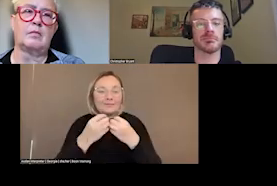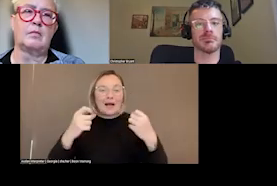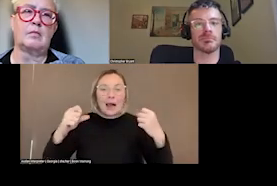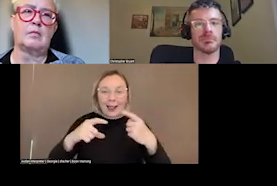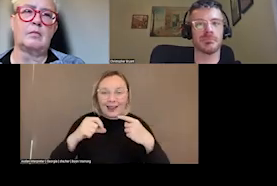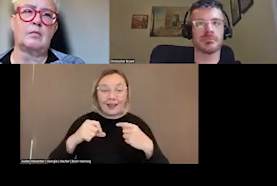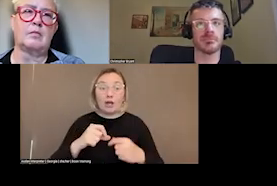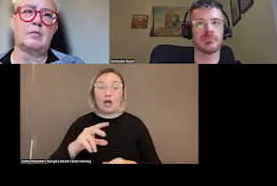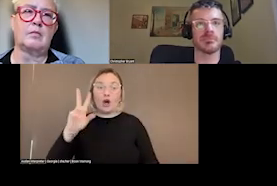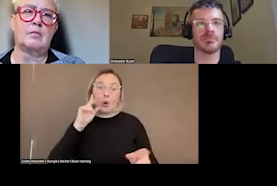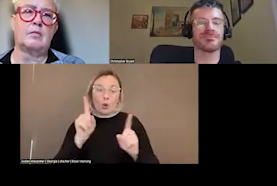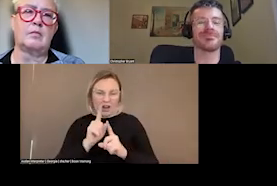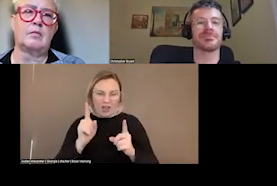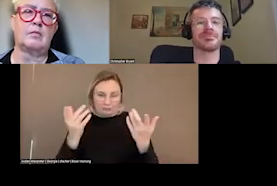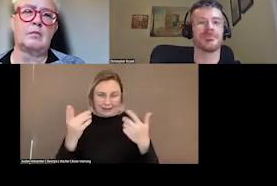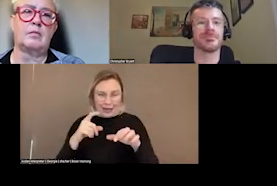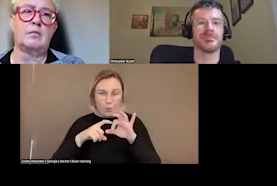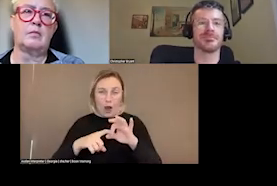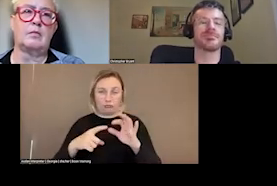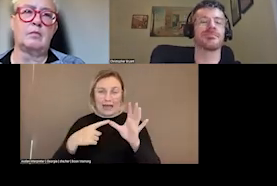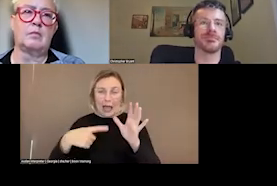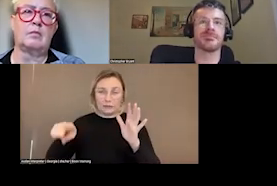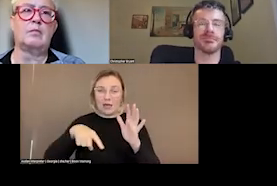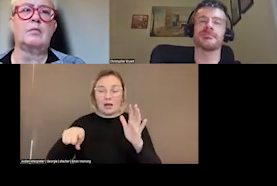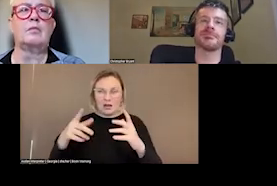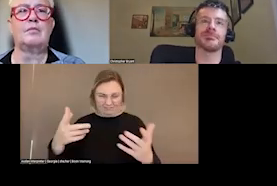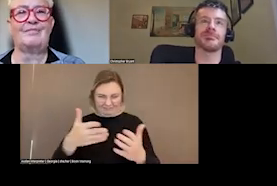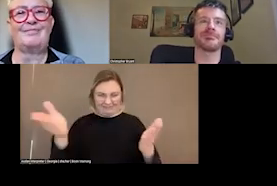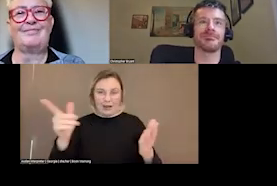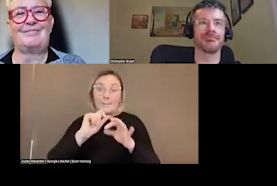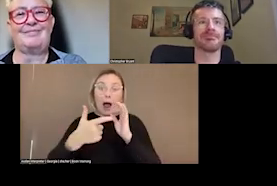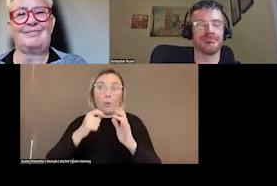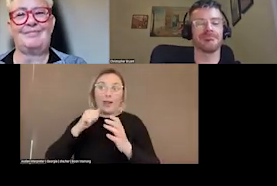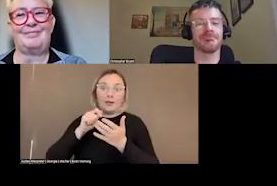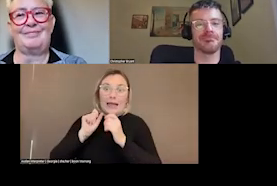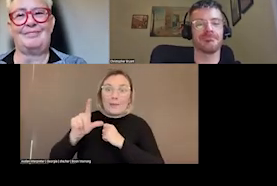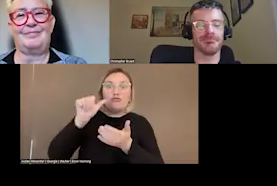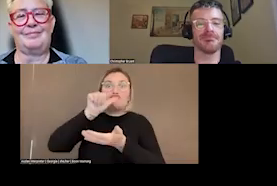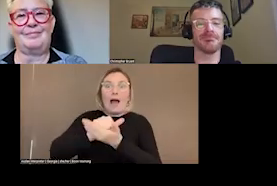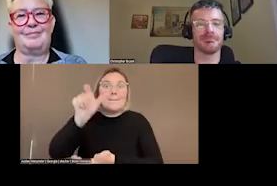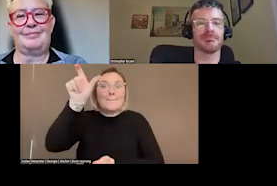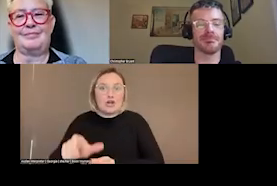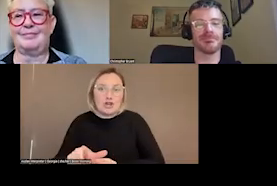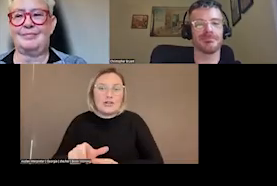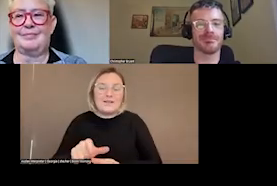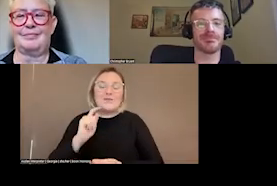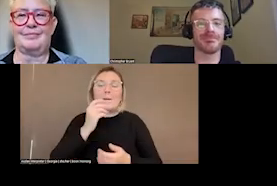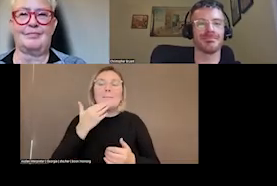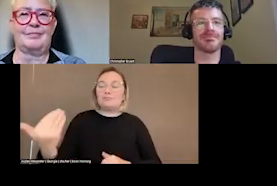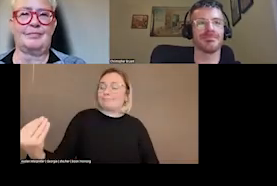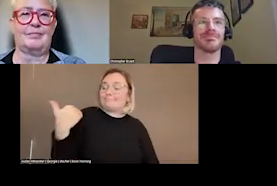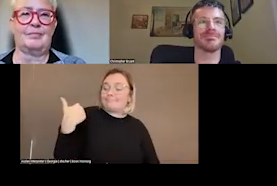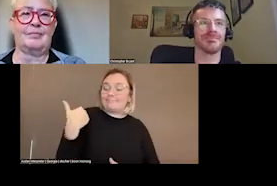email. It looks generic, but it definitely hits the right people. So please reach out to us and contact